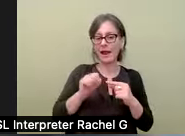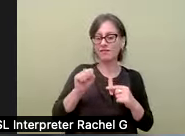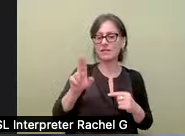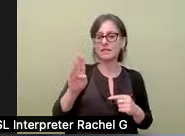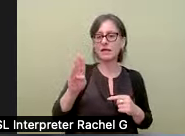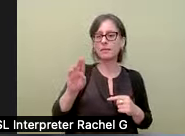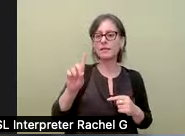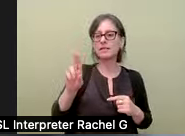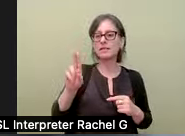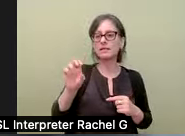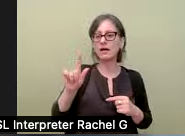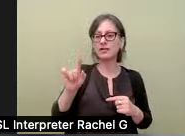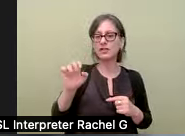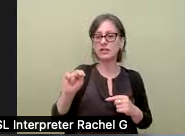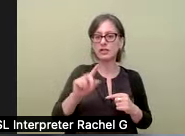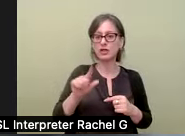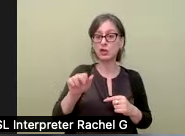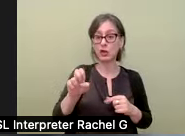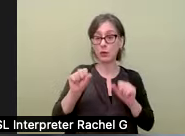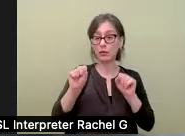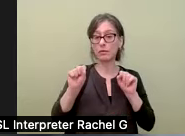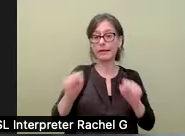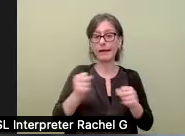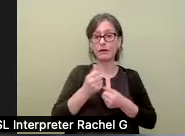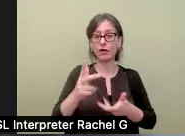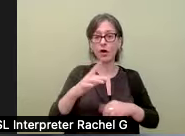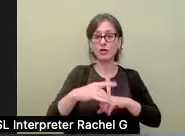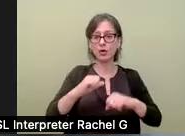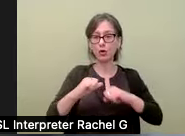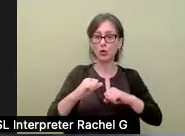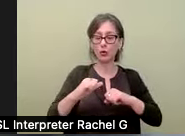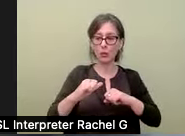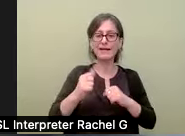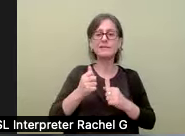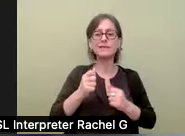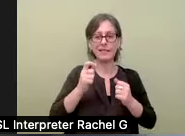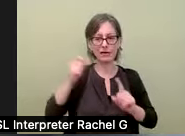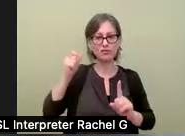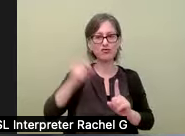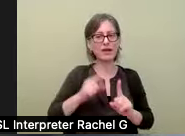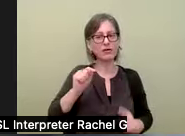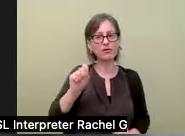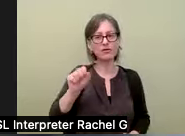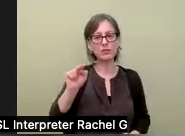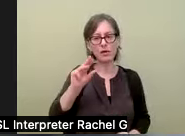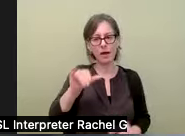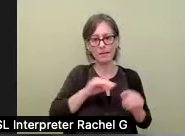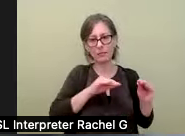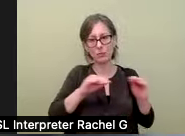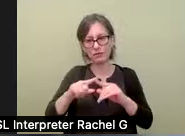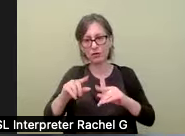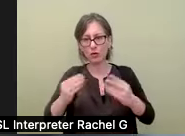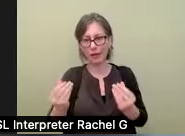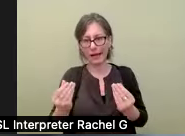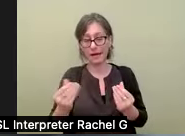which could produce strong earthquakes off the coast, which could then generate a tsunami that would then move on land. There are also